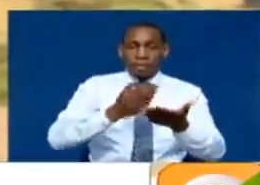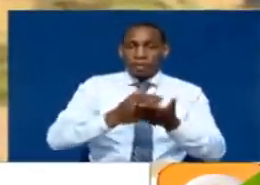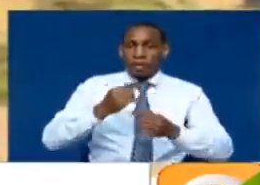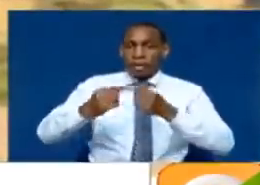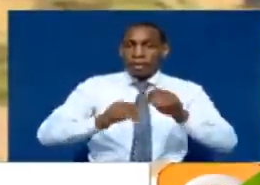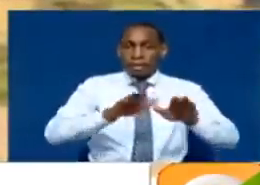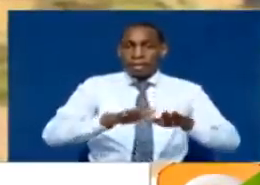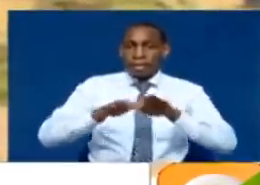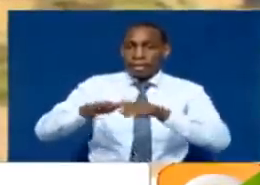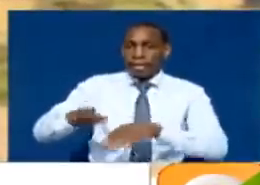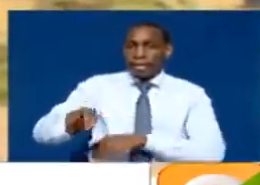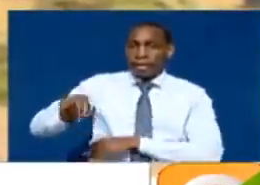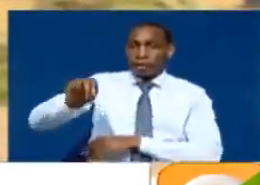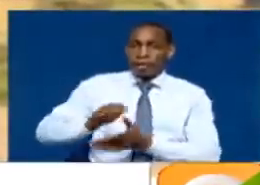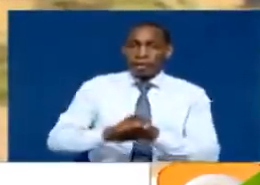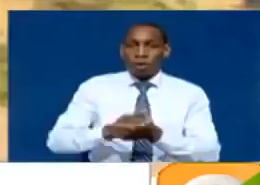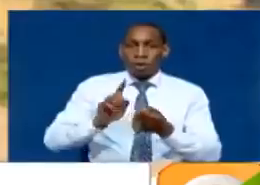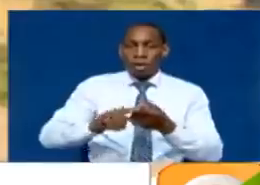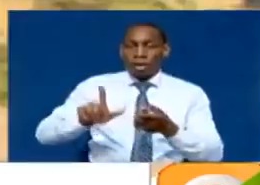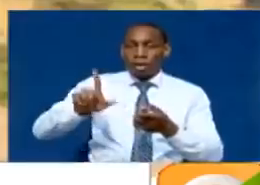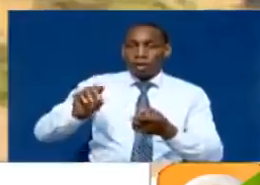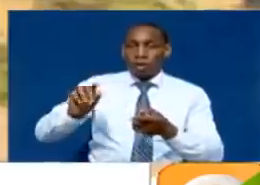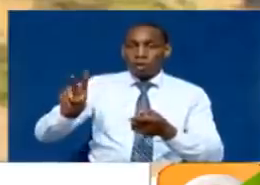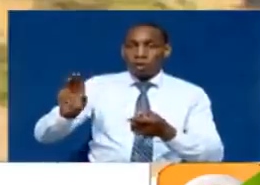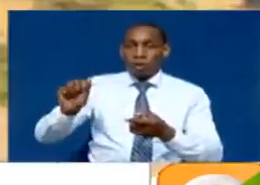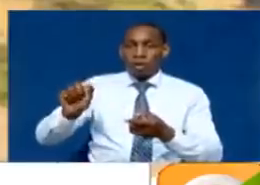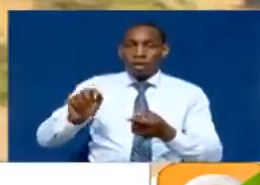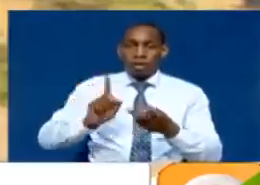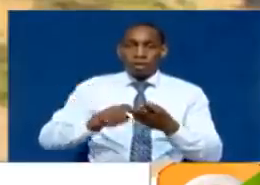the campaign up north with rallies in Lodwar tomorrow